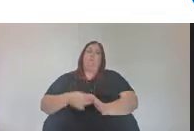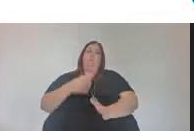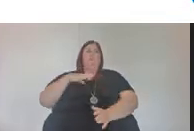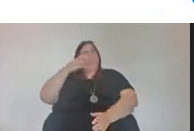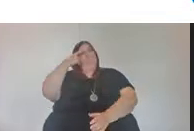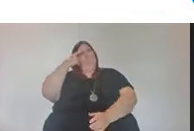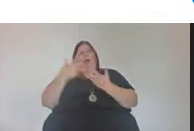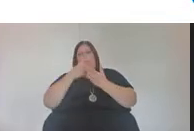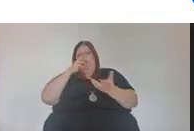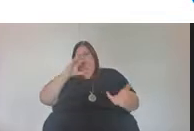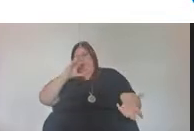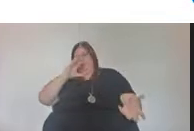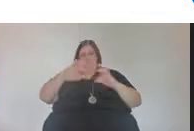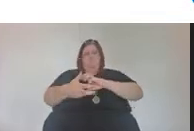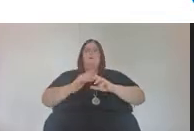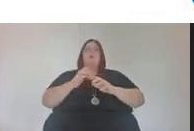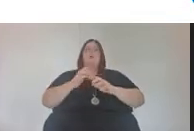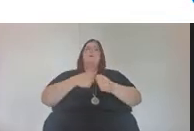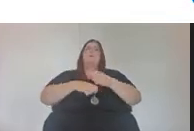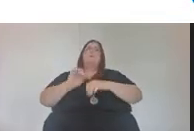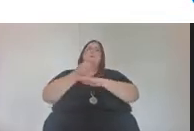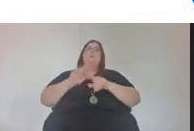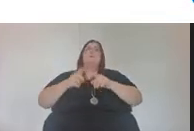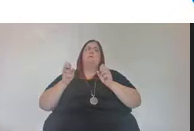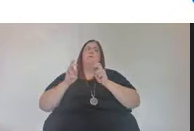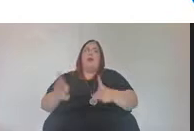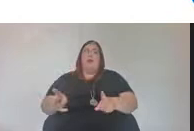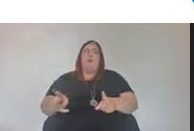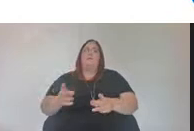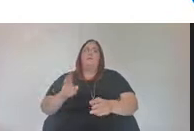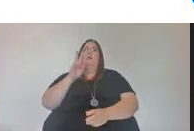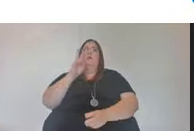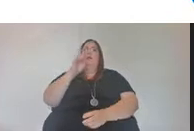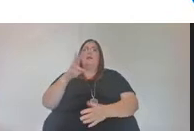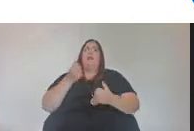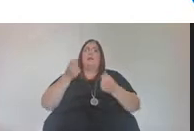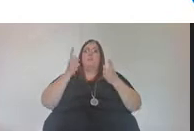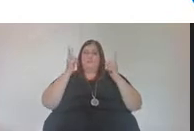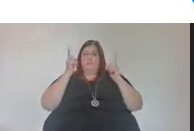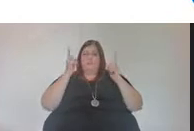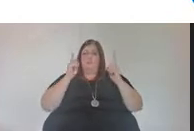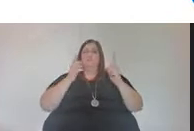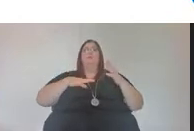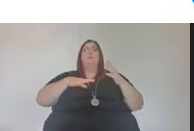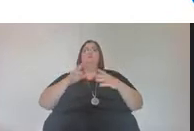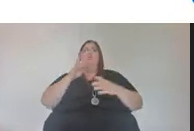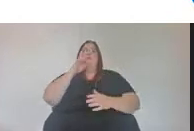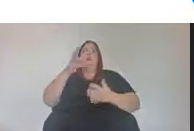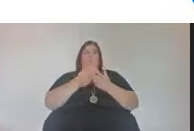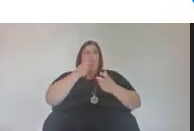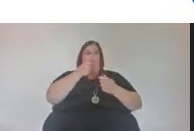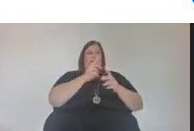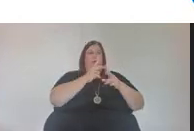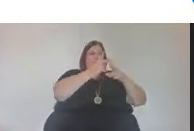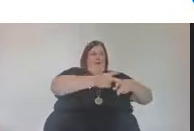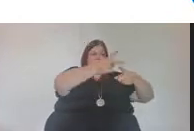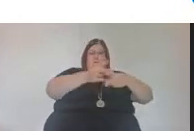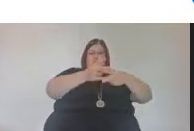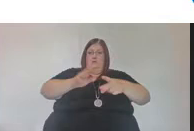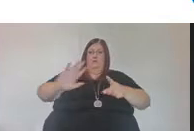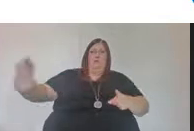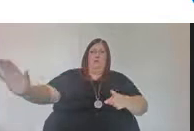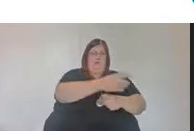way, so driven by population health management, which starts from meeting the needs of the population and coordinating care